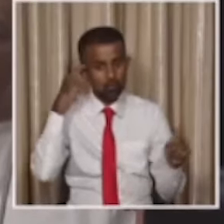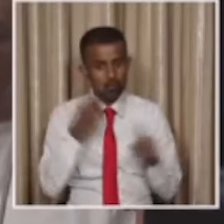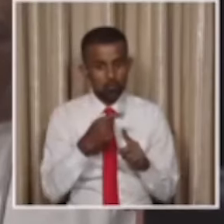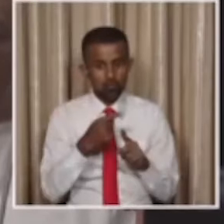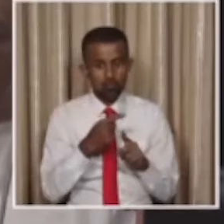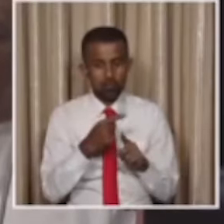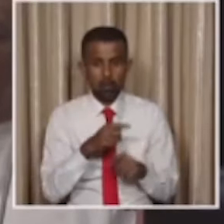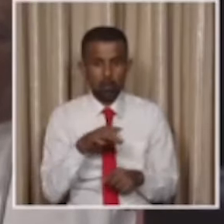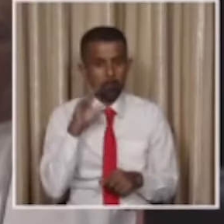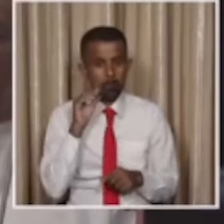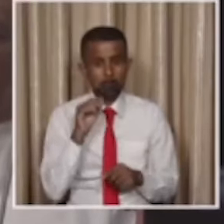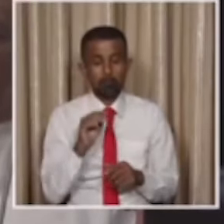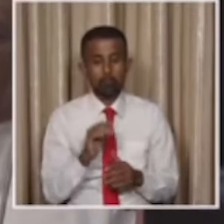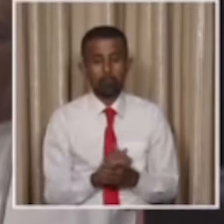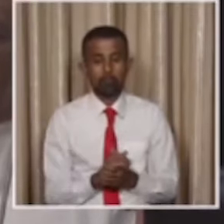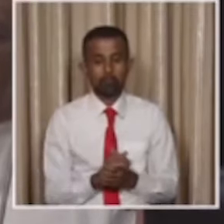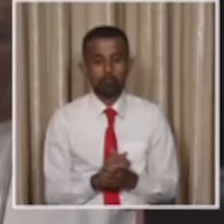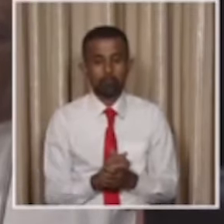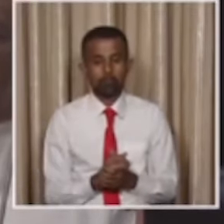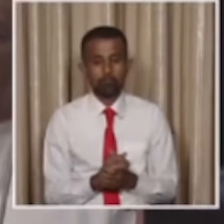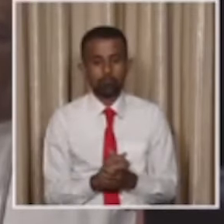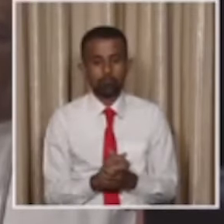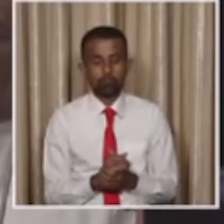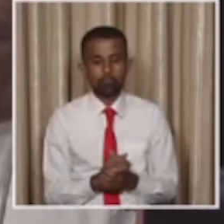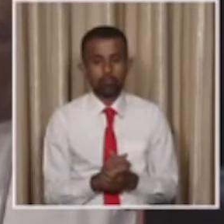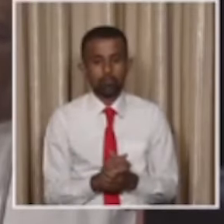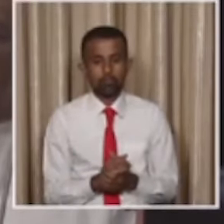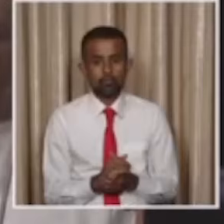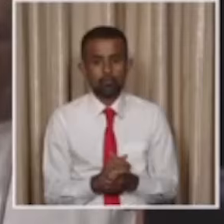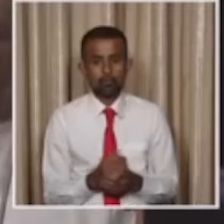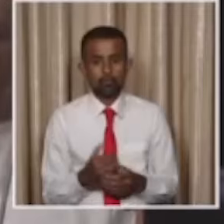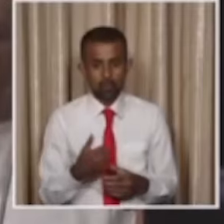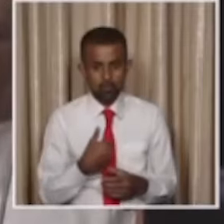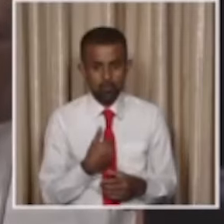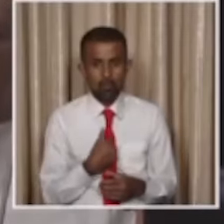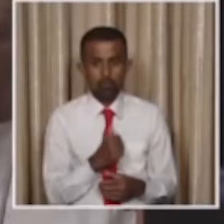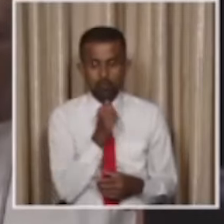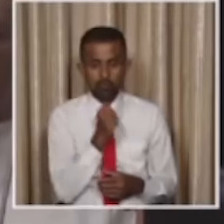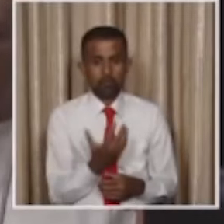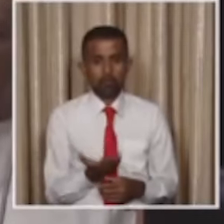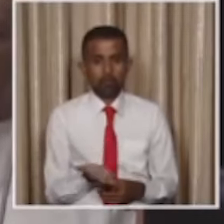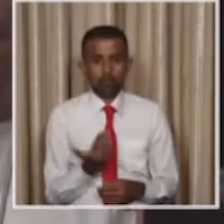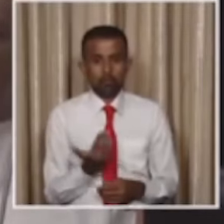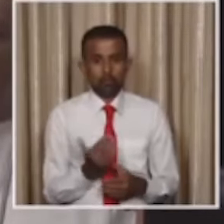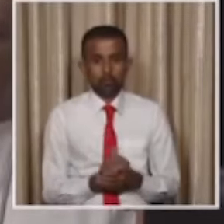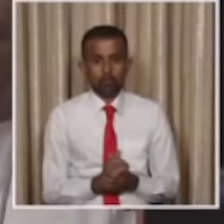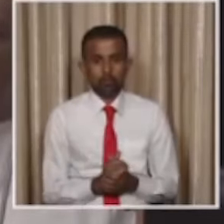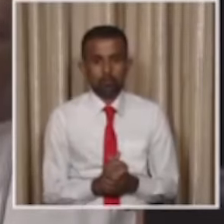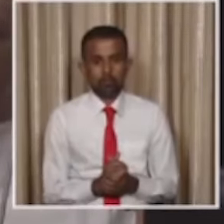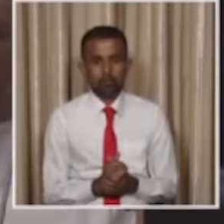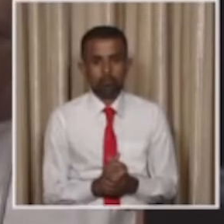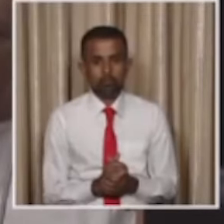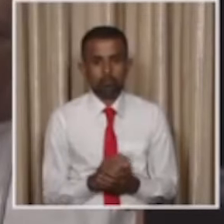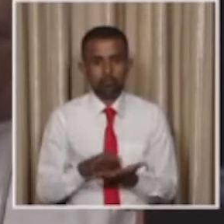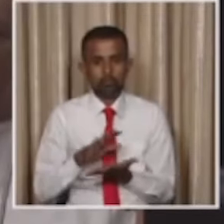also has not been resolved. The actually the goal 5 of sustainable development